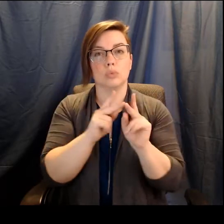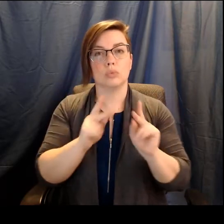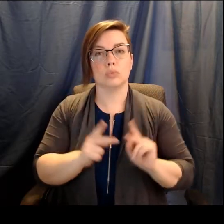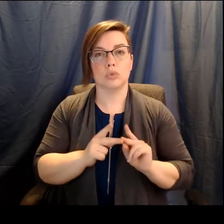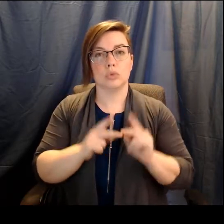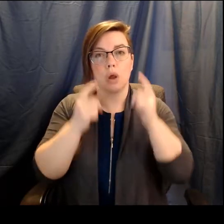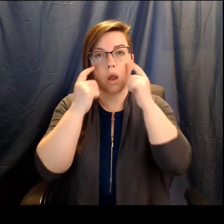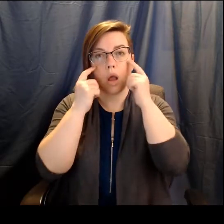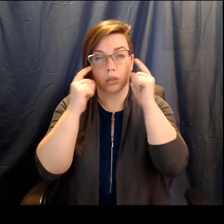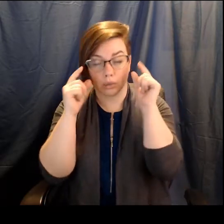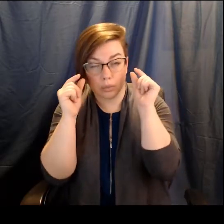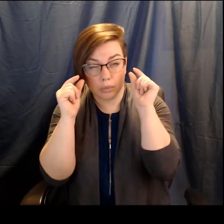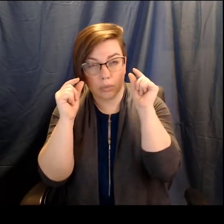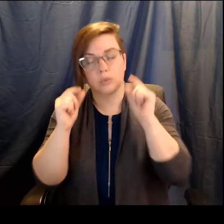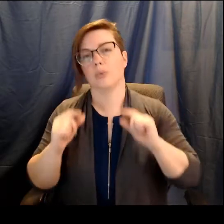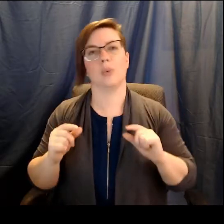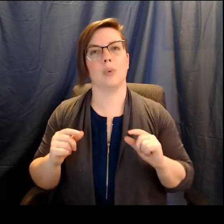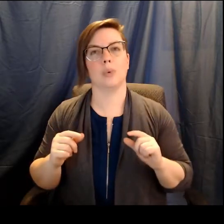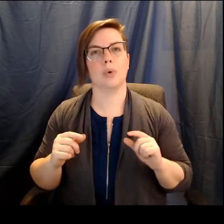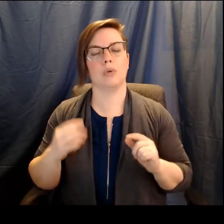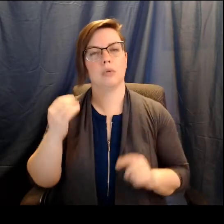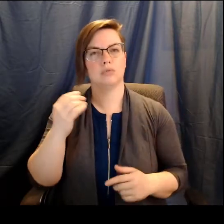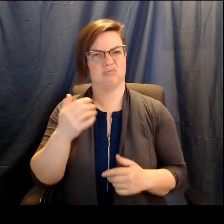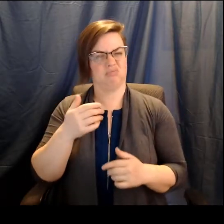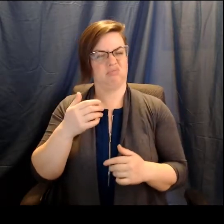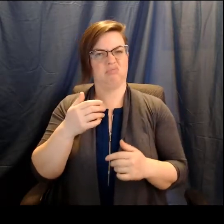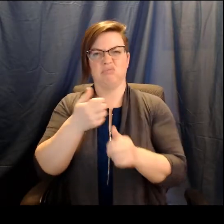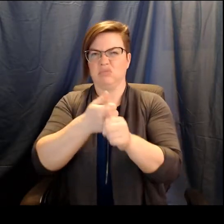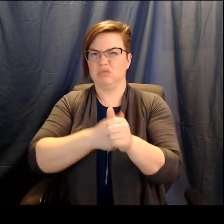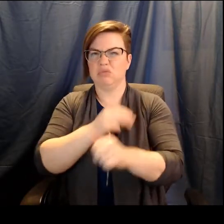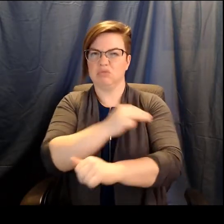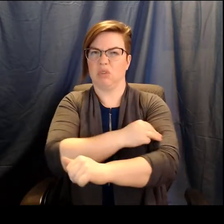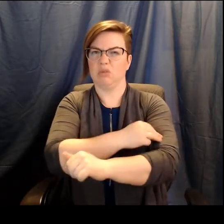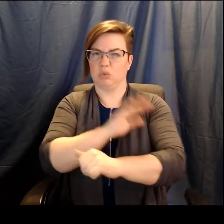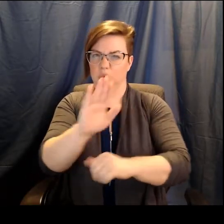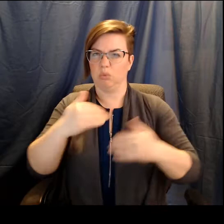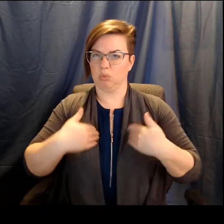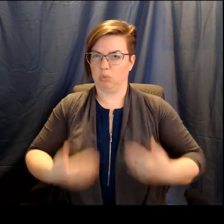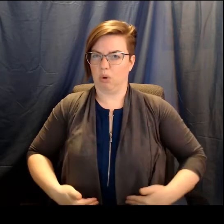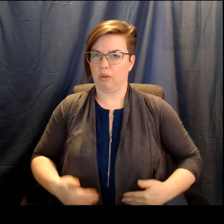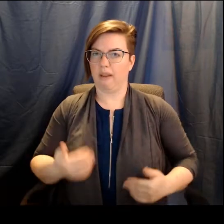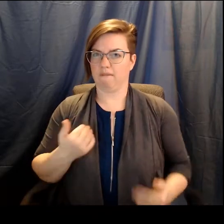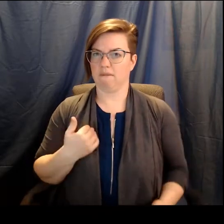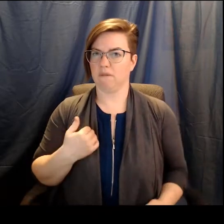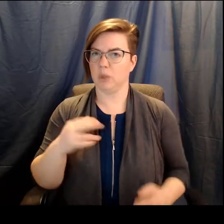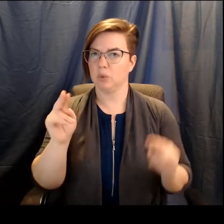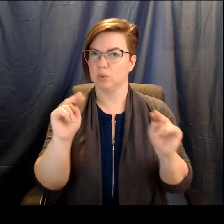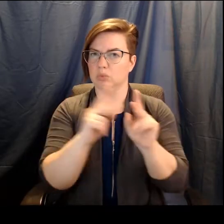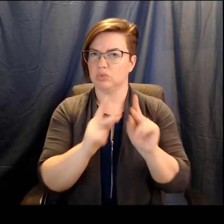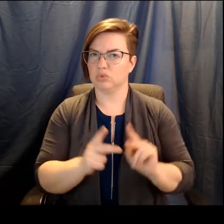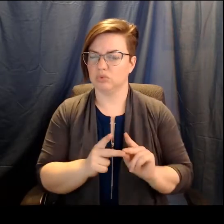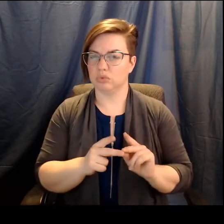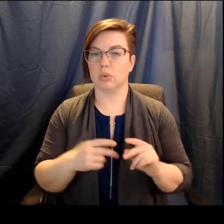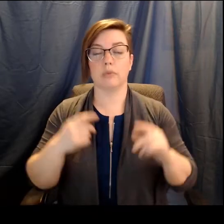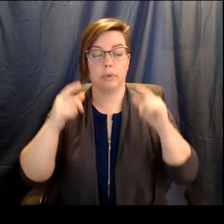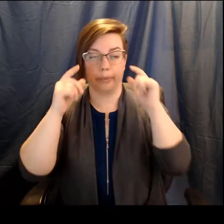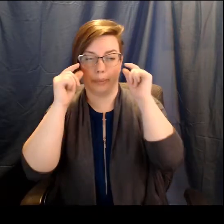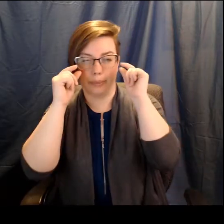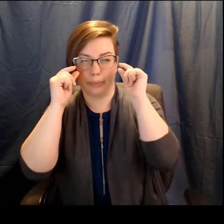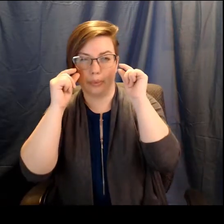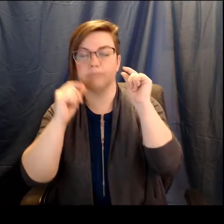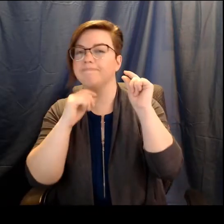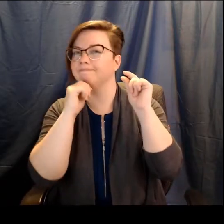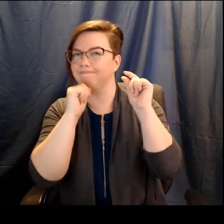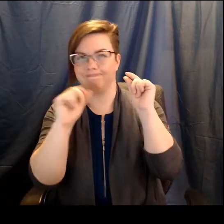Every muscle has a neutral position in your body, and the more that we force them to work, like squinting like this, you're going to get soreness in these muscles.